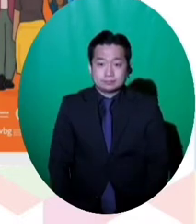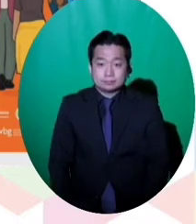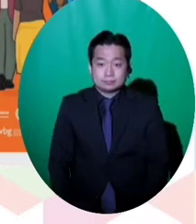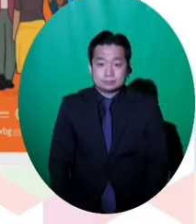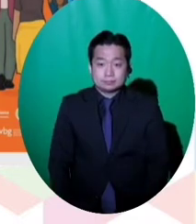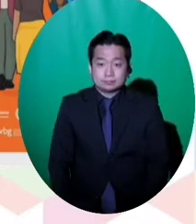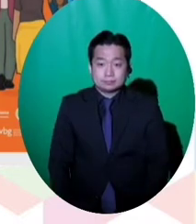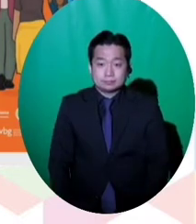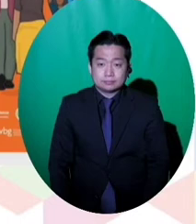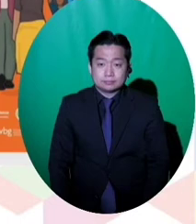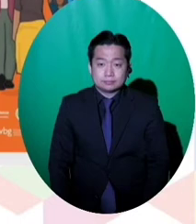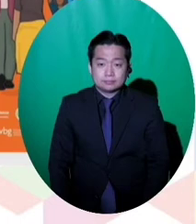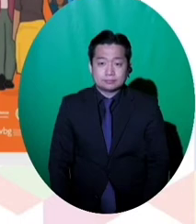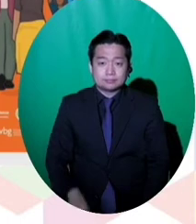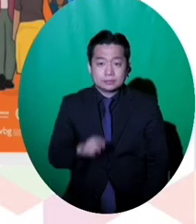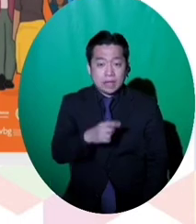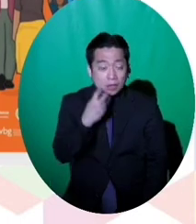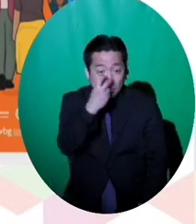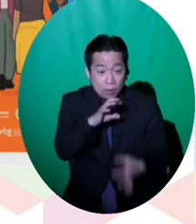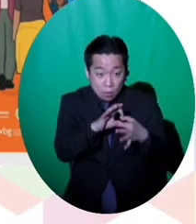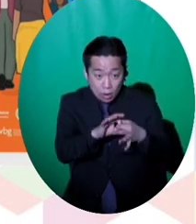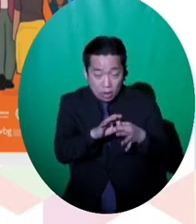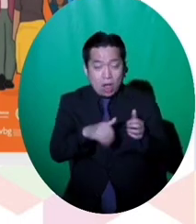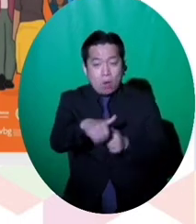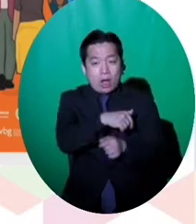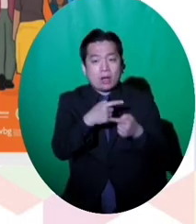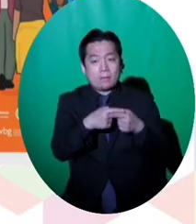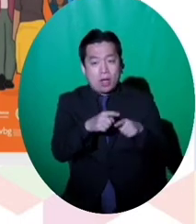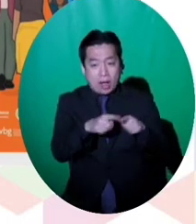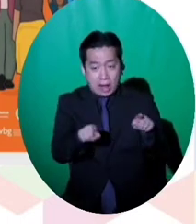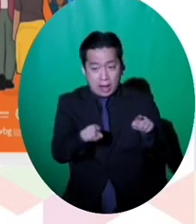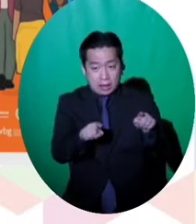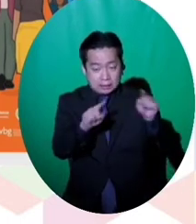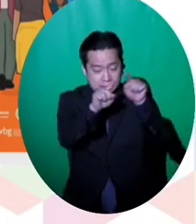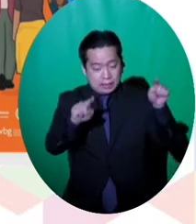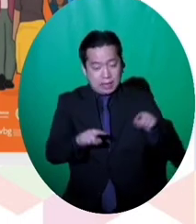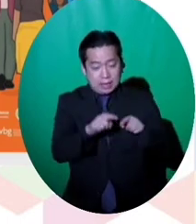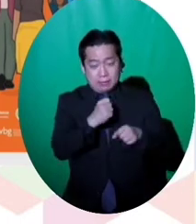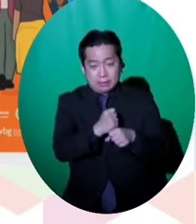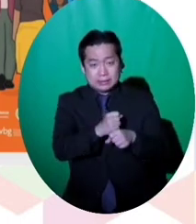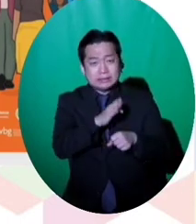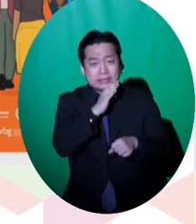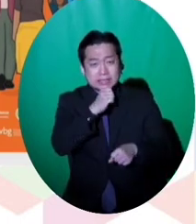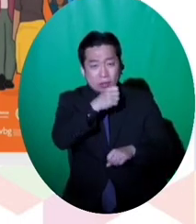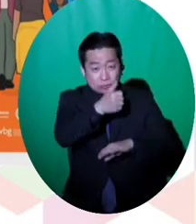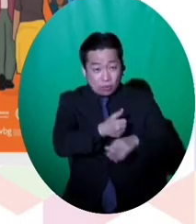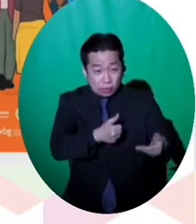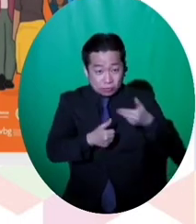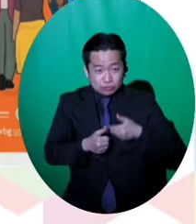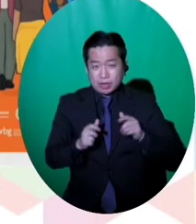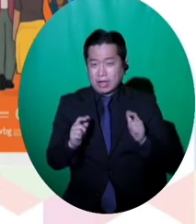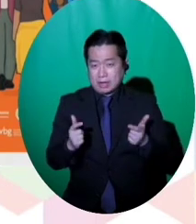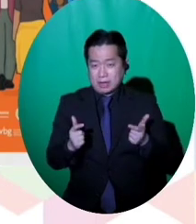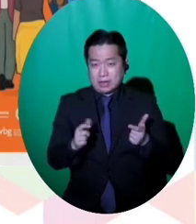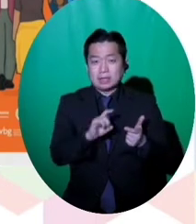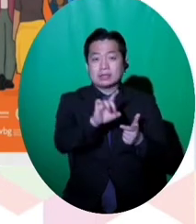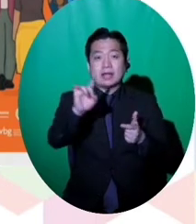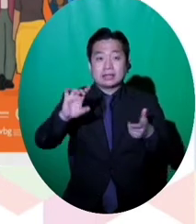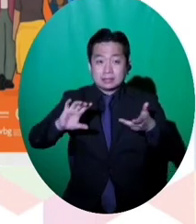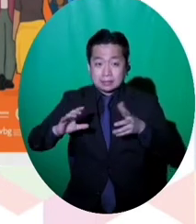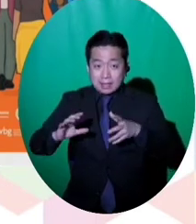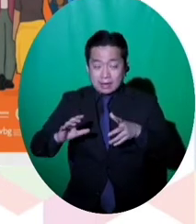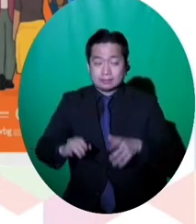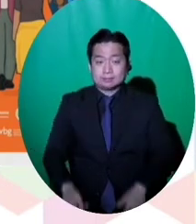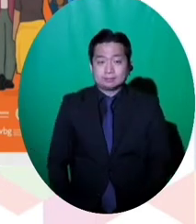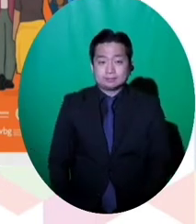actually provide the scores. It tells people how they can score their own country's policies in a systematic way to create